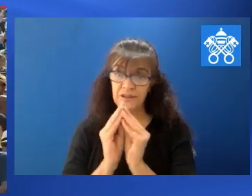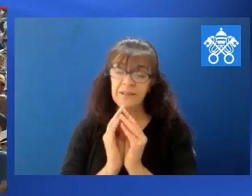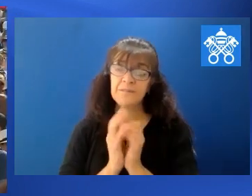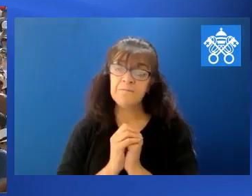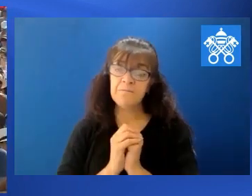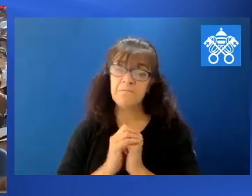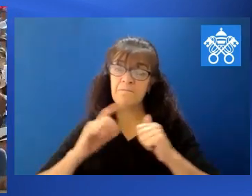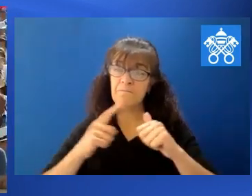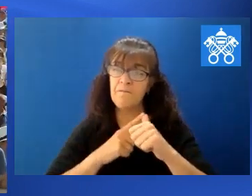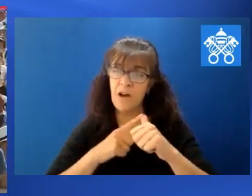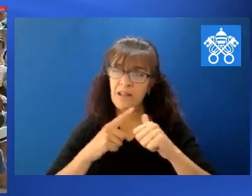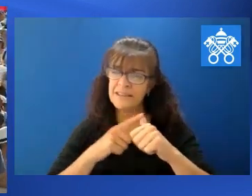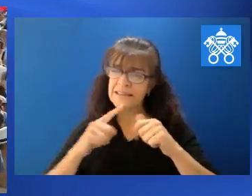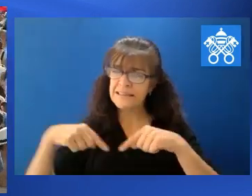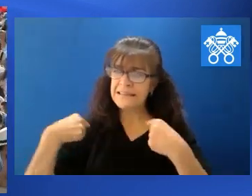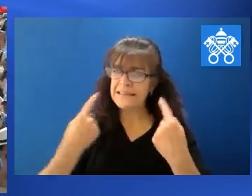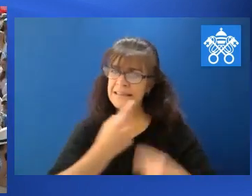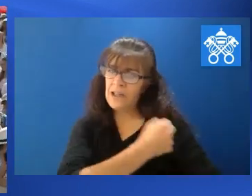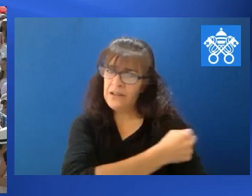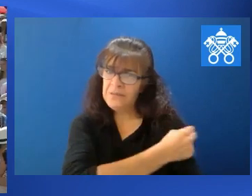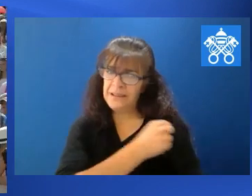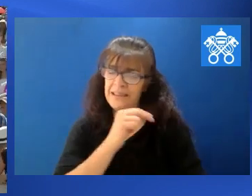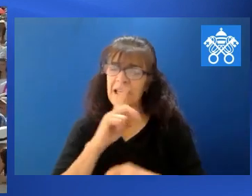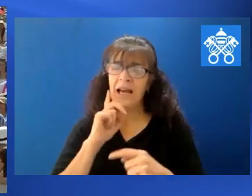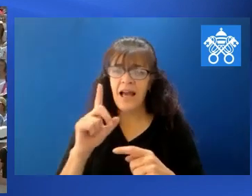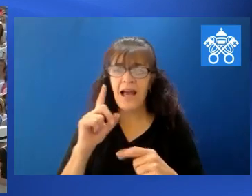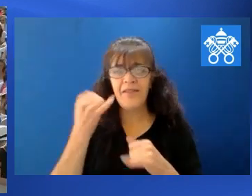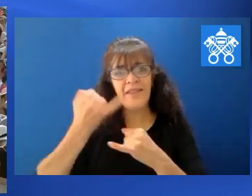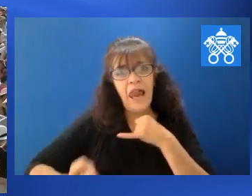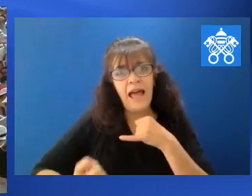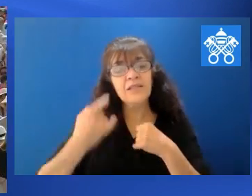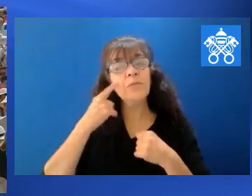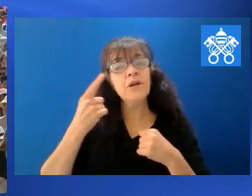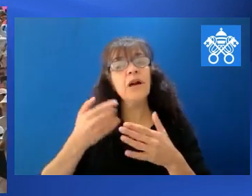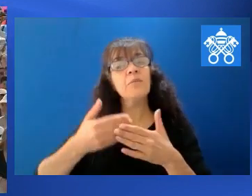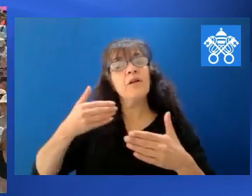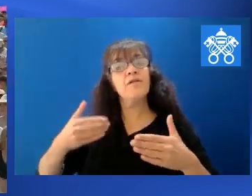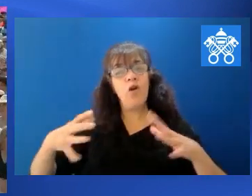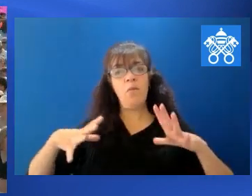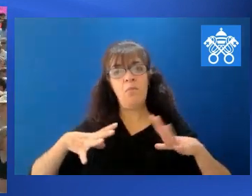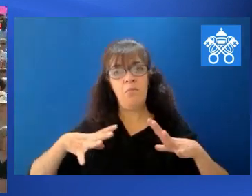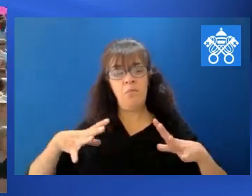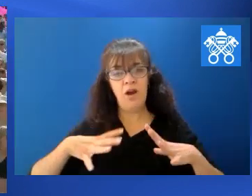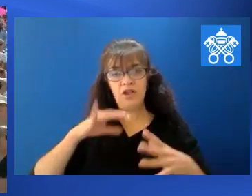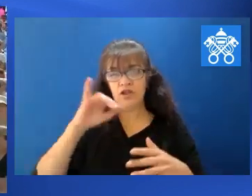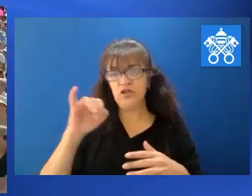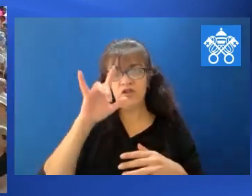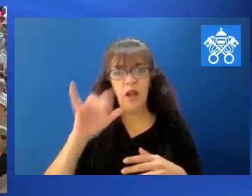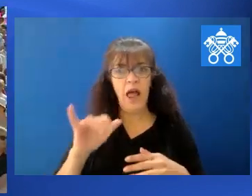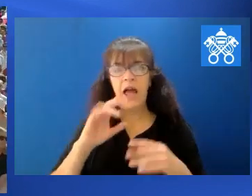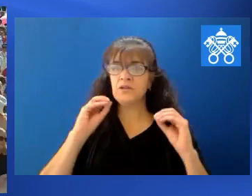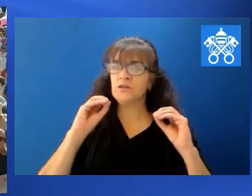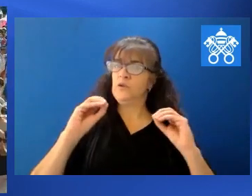his hospitalization earlier this month, and the last before this summer break. There will be no general audiences